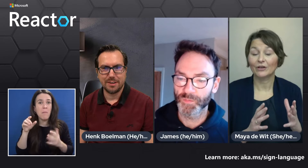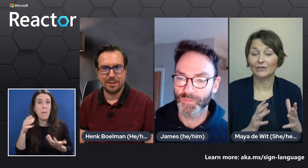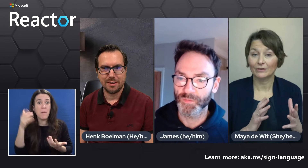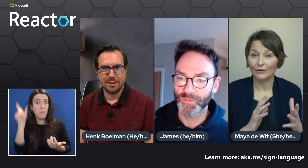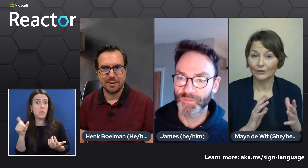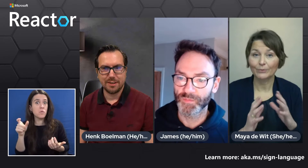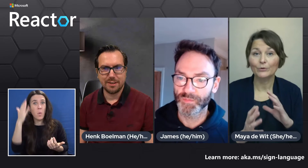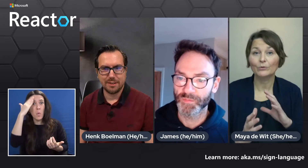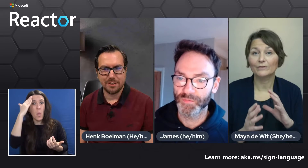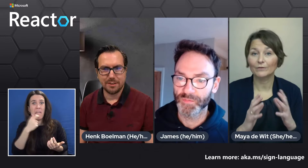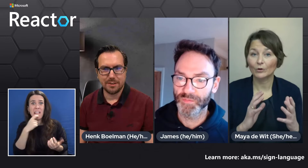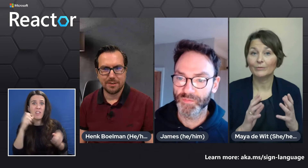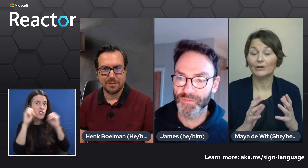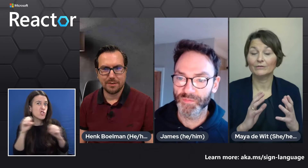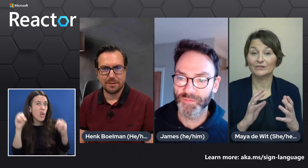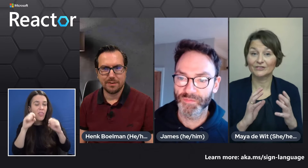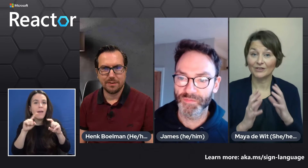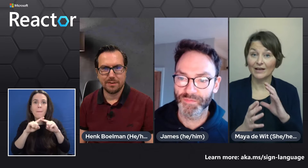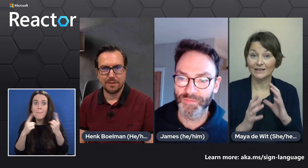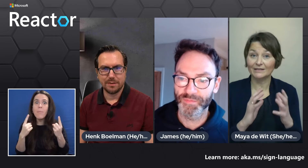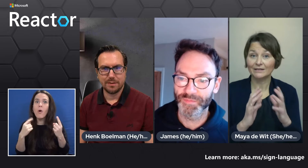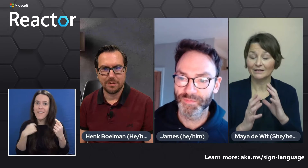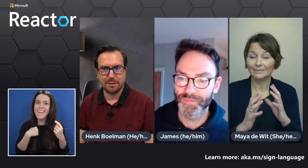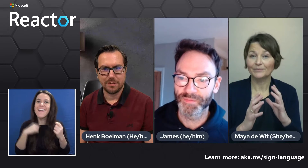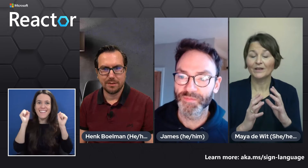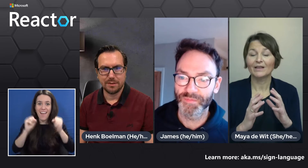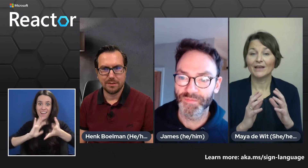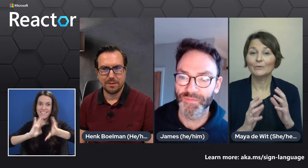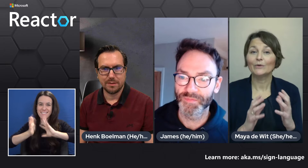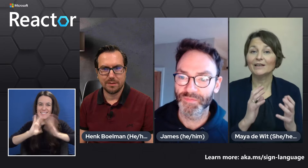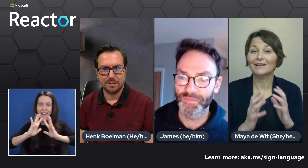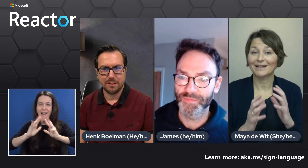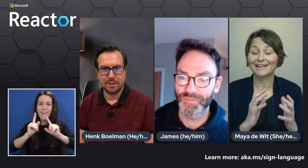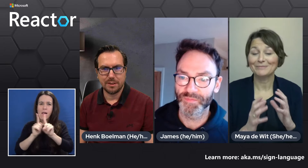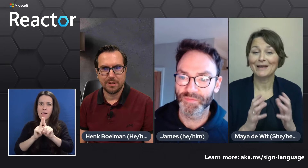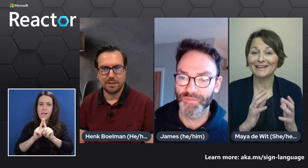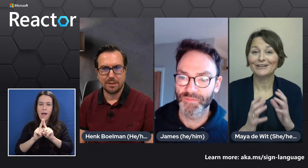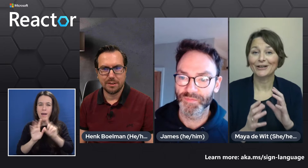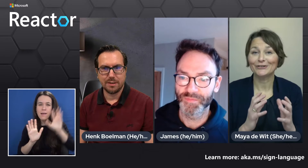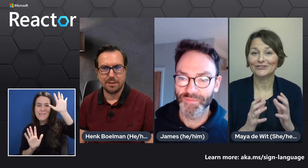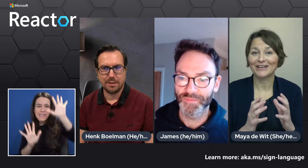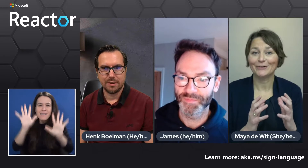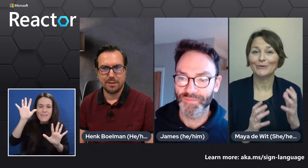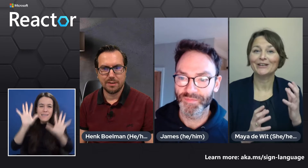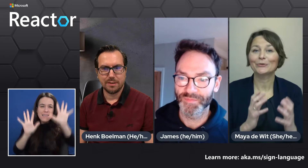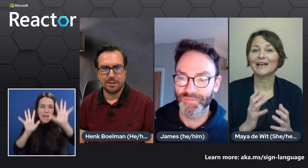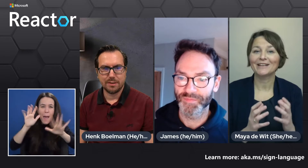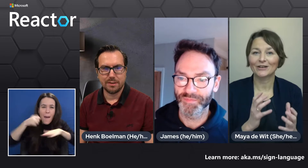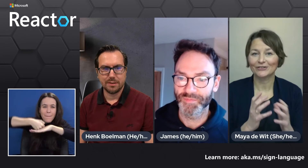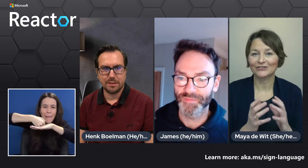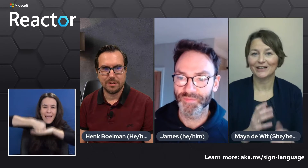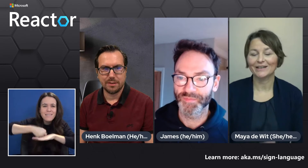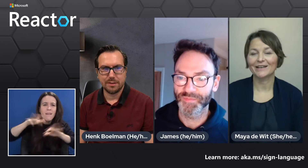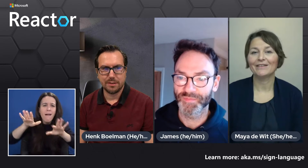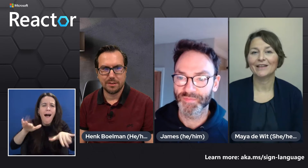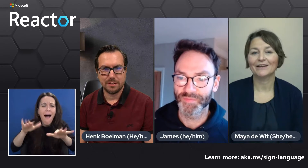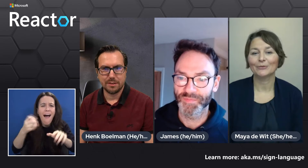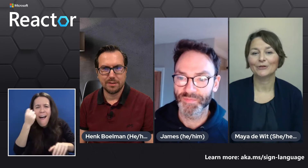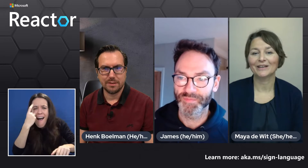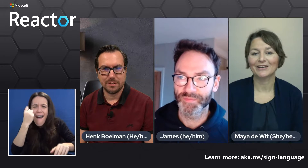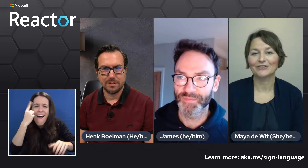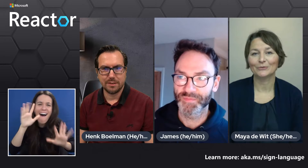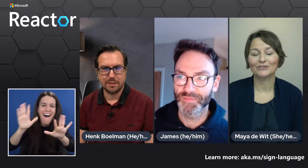each other through a form of sign, then we can make an understanding. We create understanding in